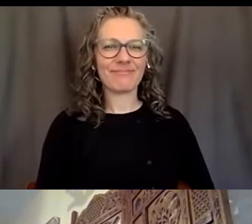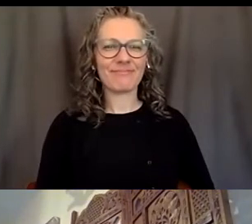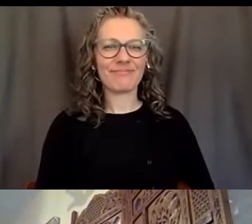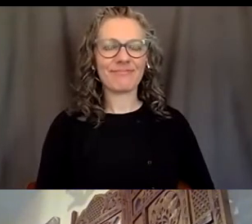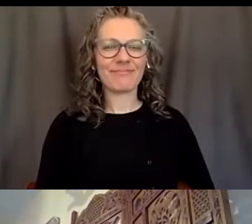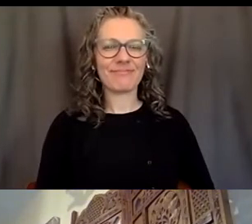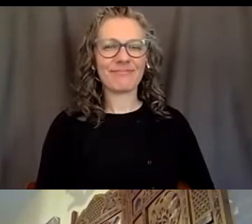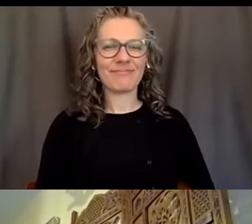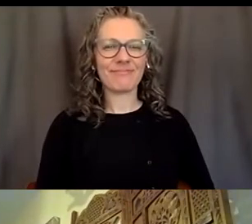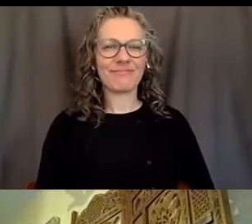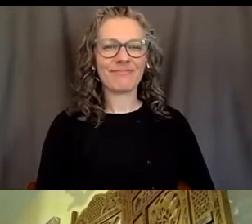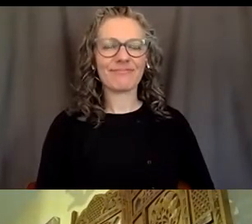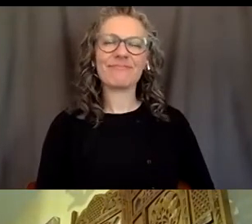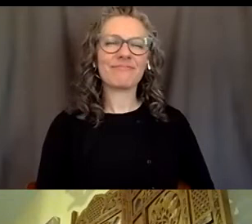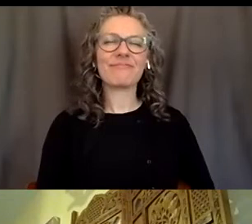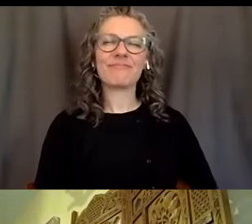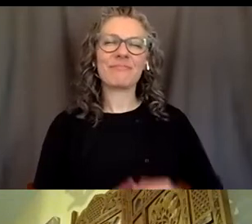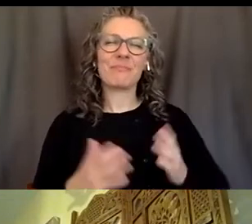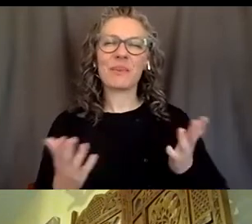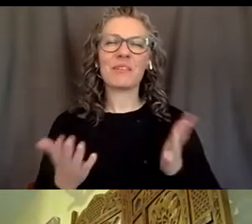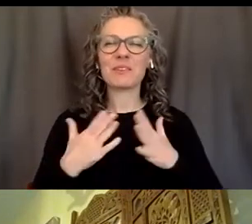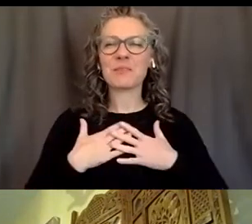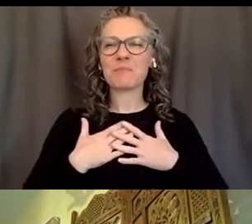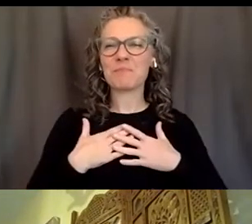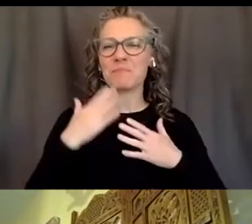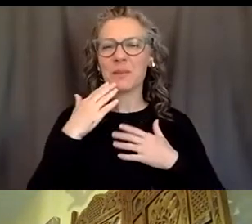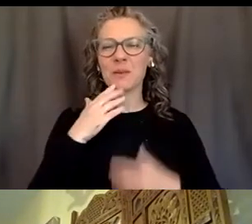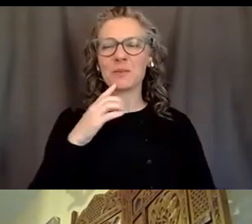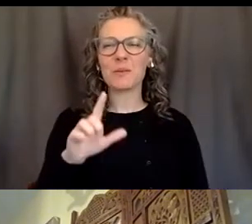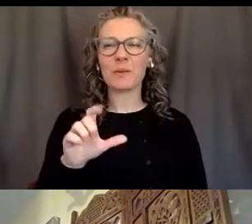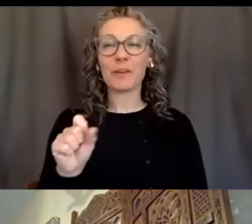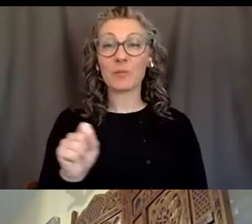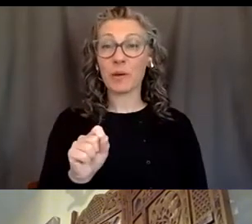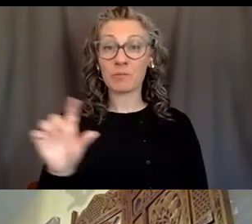No, that's what's here for me. Right. Anyone else